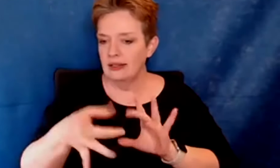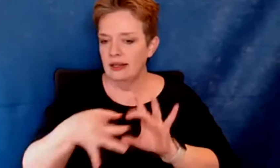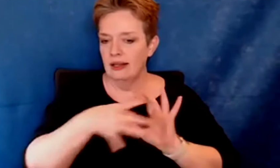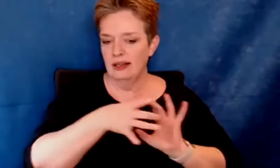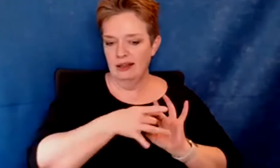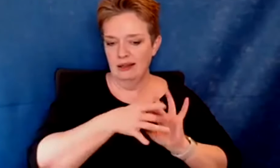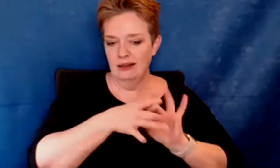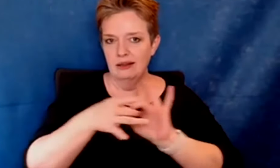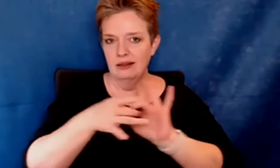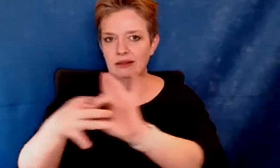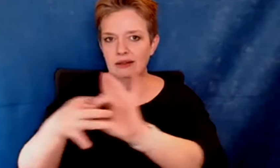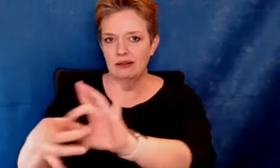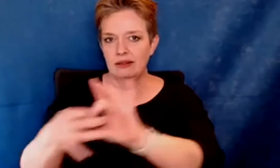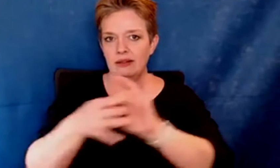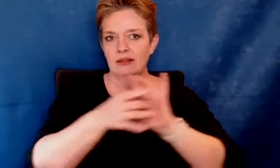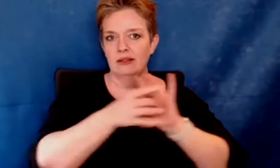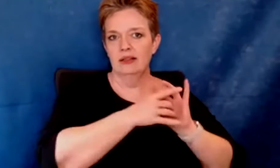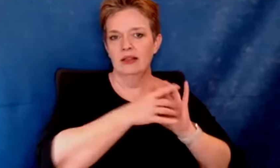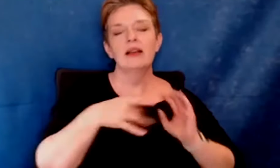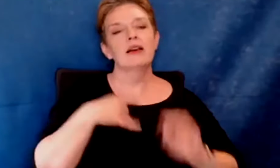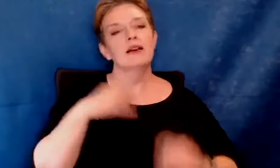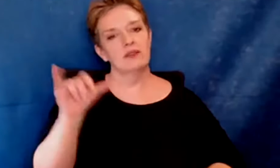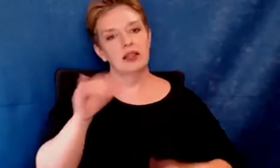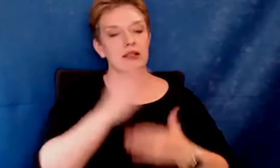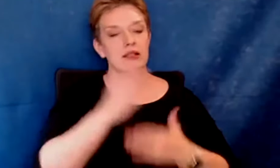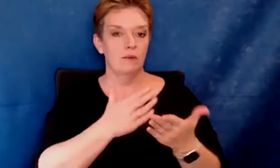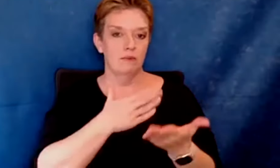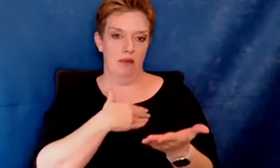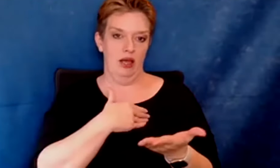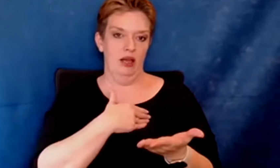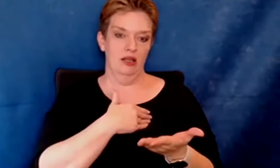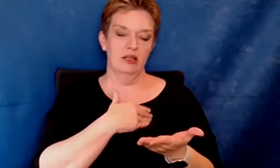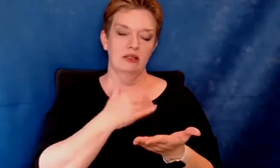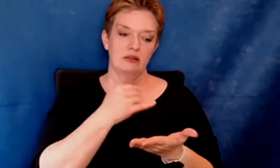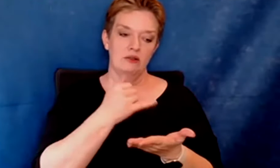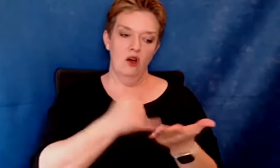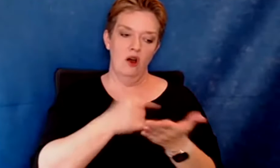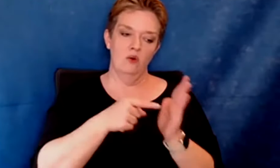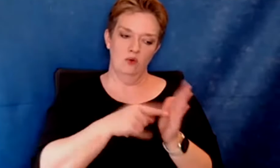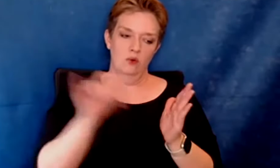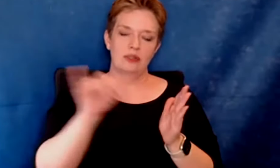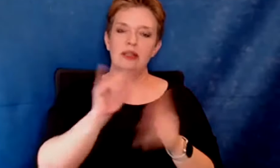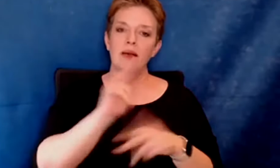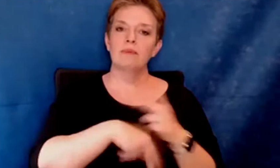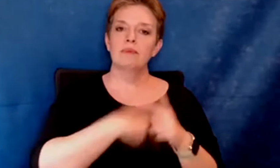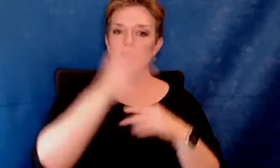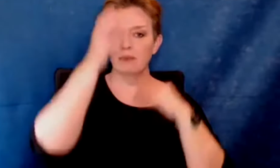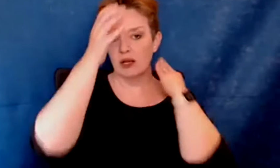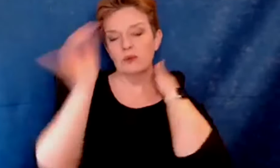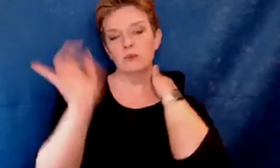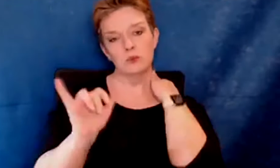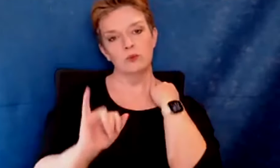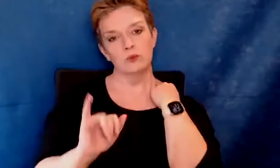kind of find that final product. And I think some of my work shows that progression as well. So yeah.